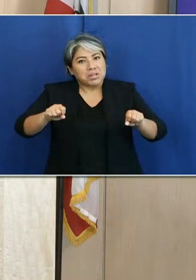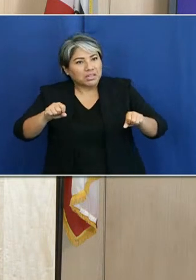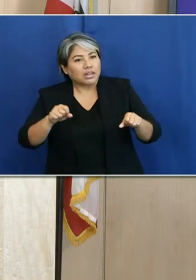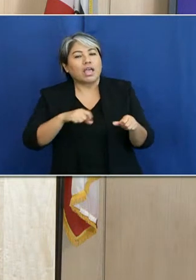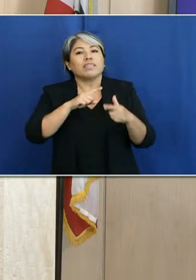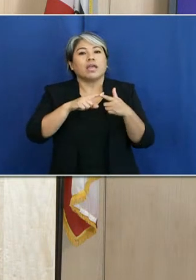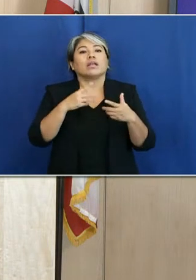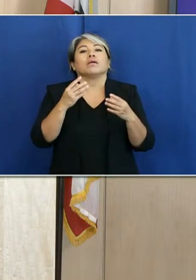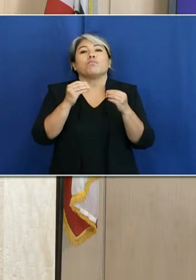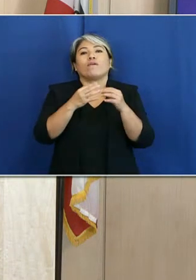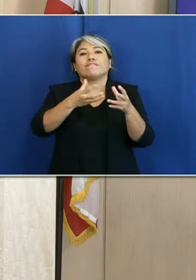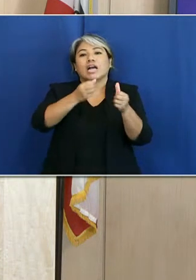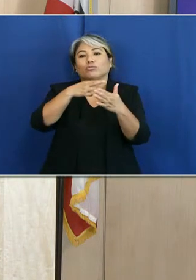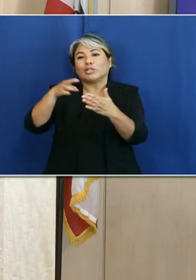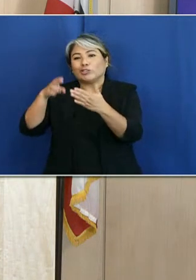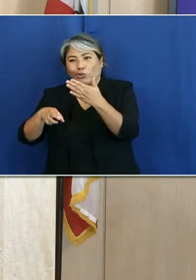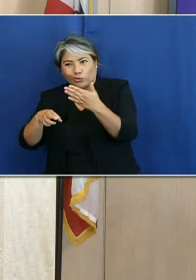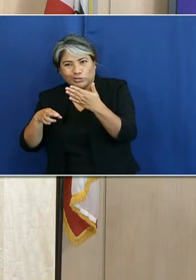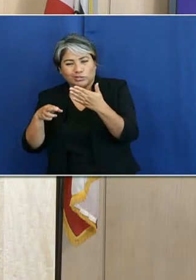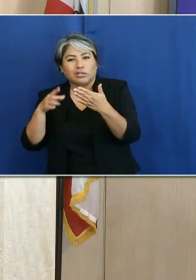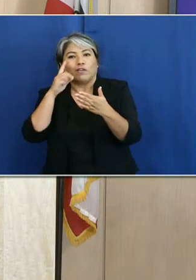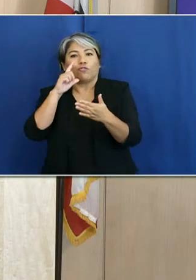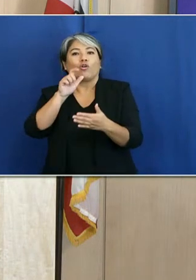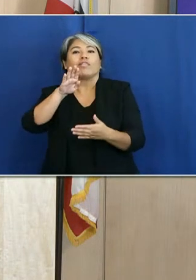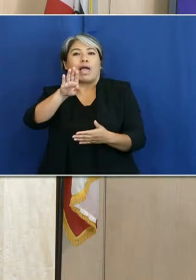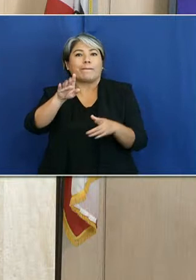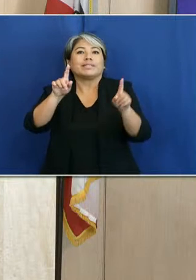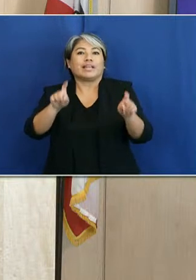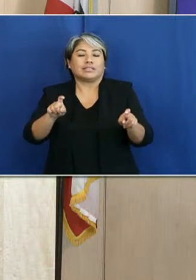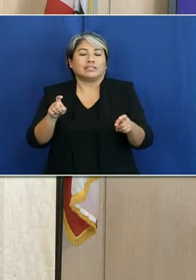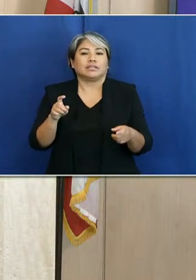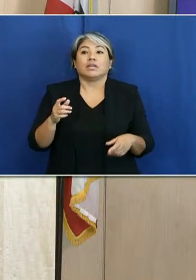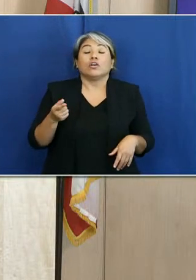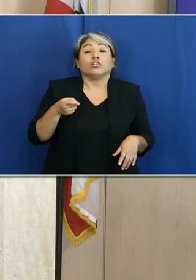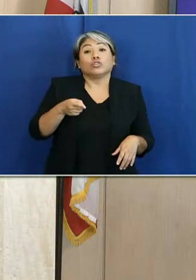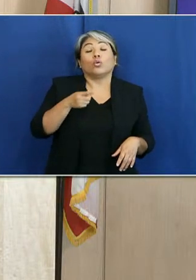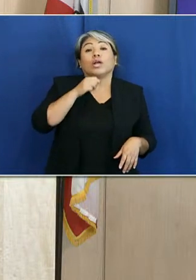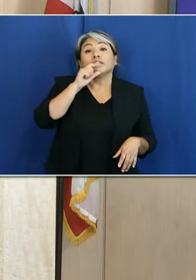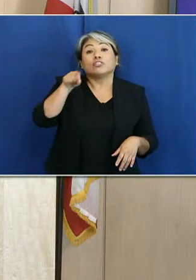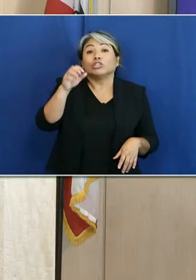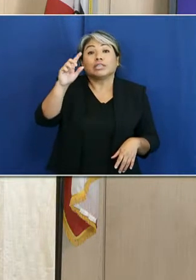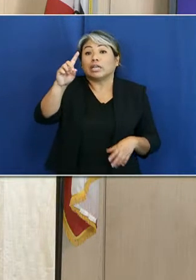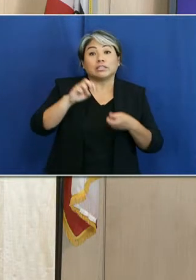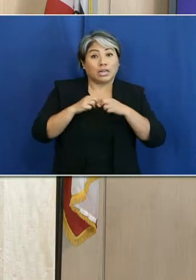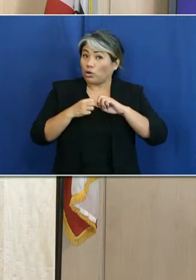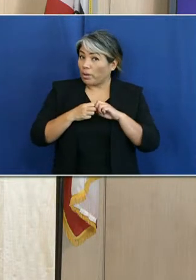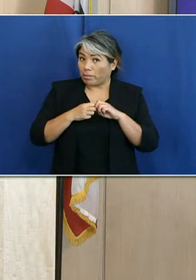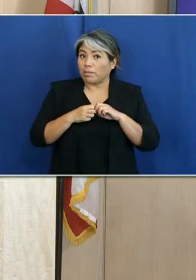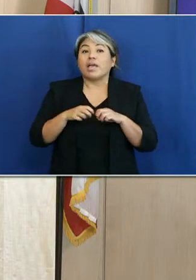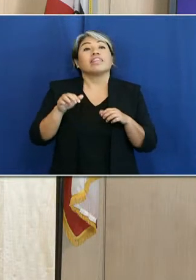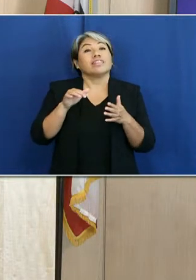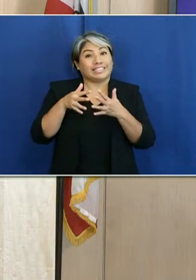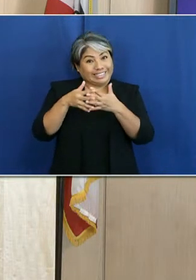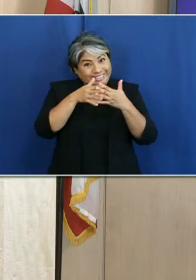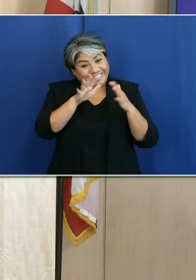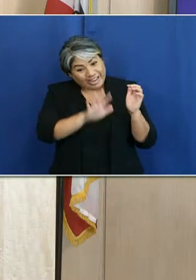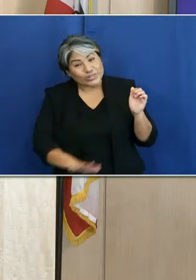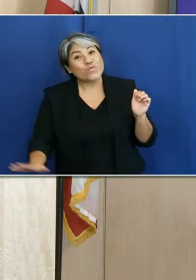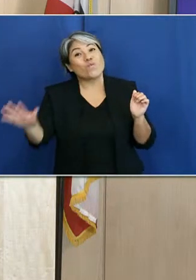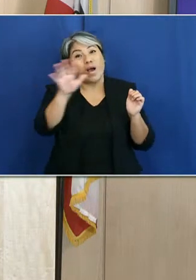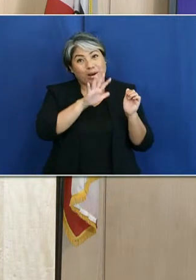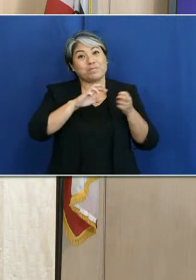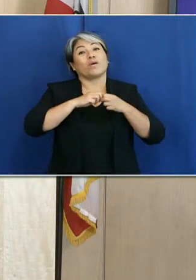turnaround time for our laboratory tests. So this is not just a San Diego problem, this is a nationwide